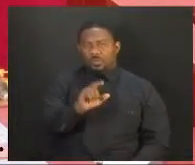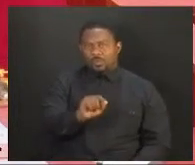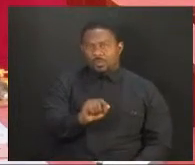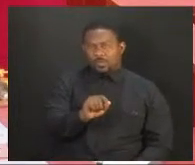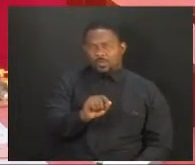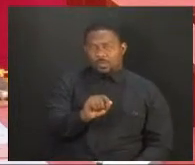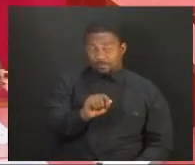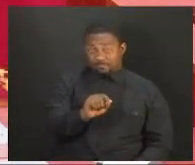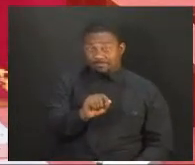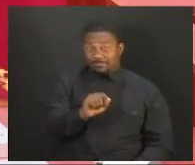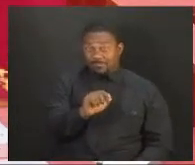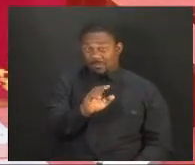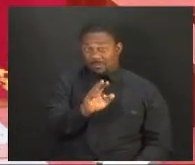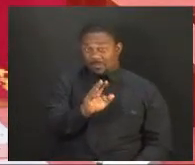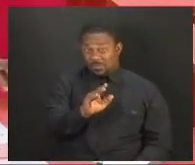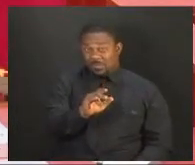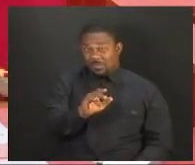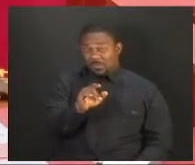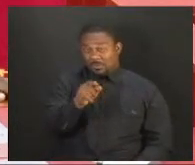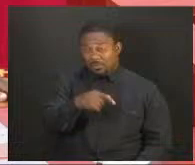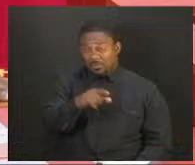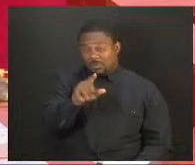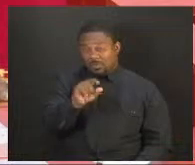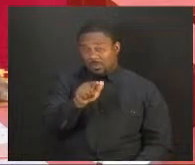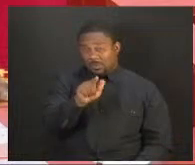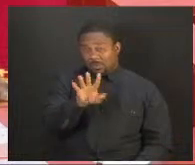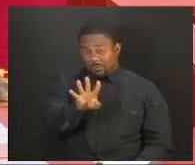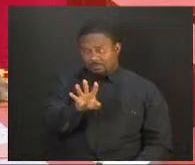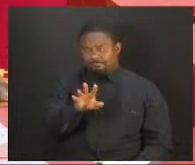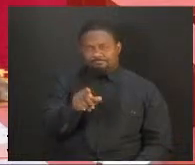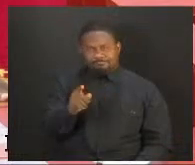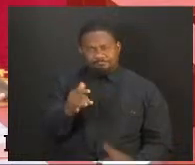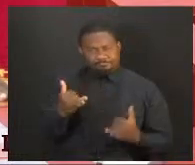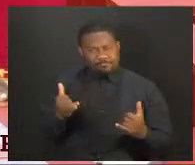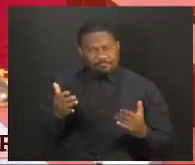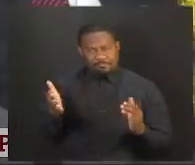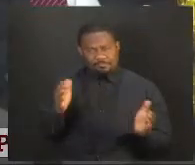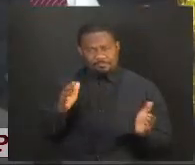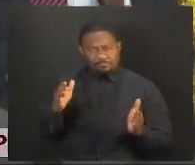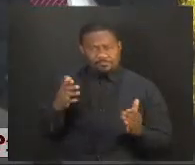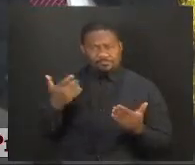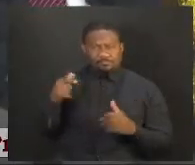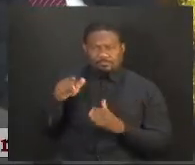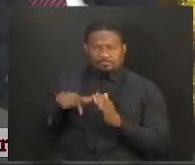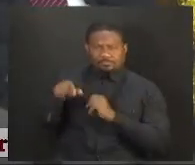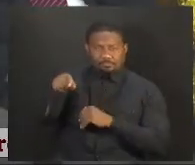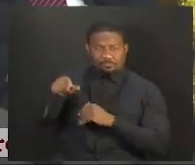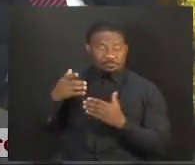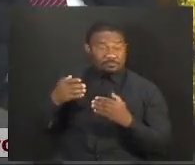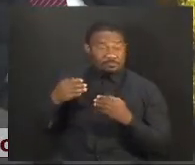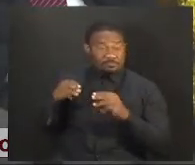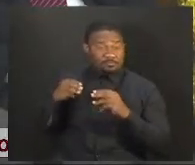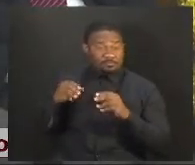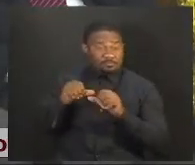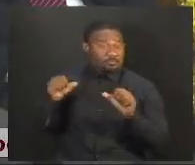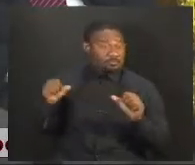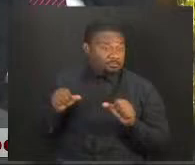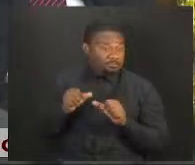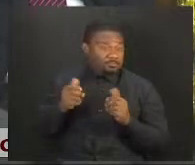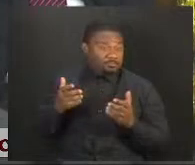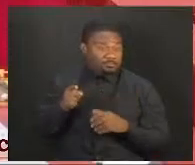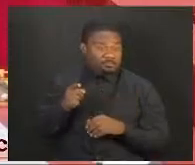forward sales contracts, locked in at lower prices than the current market rates, have resulted in revenue losses of